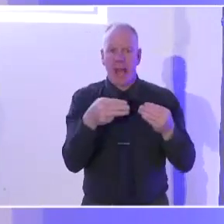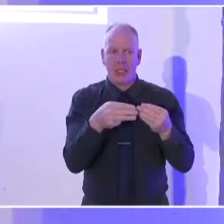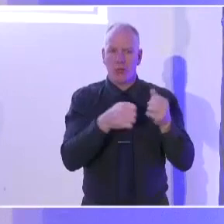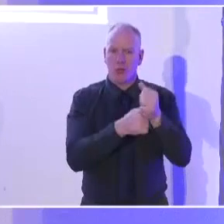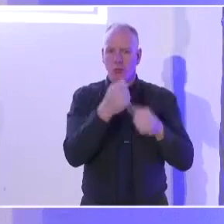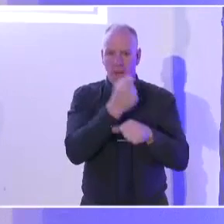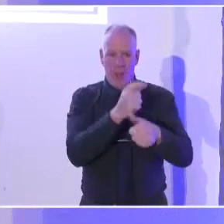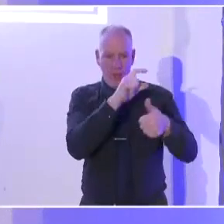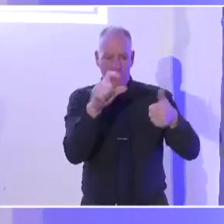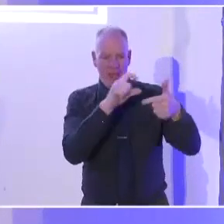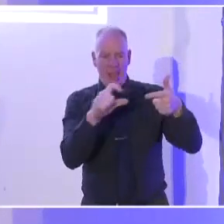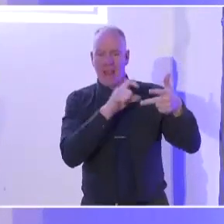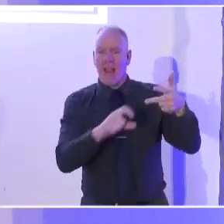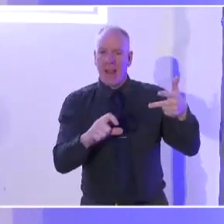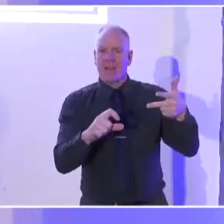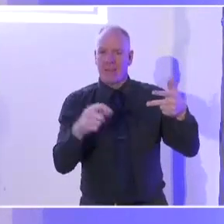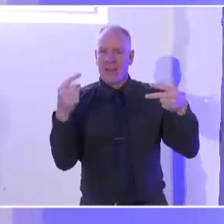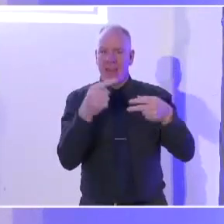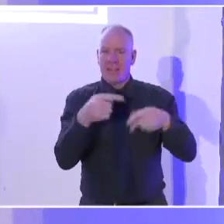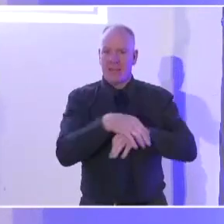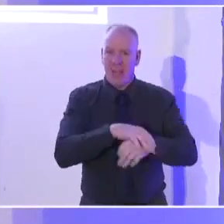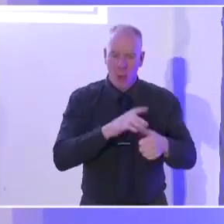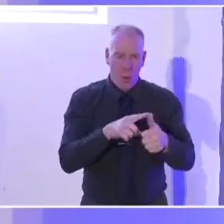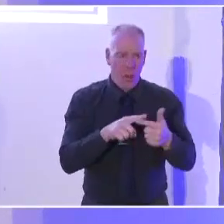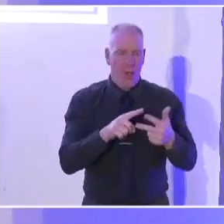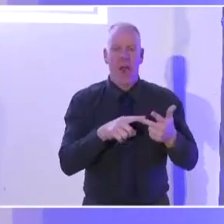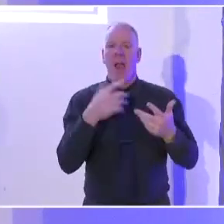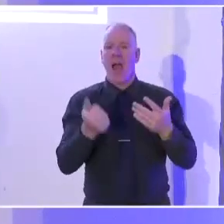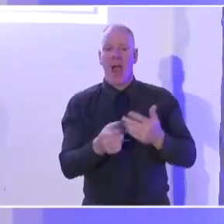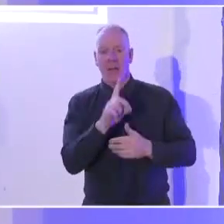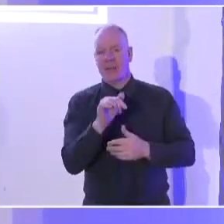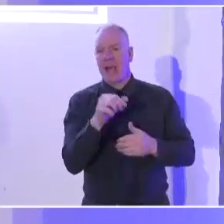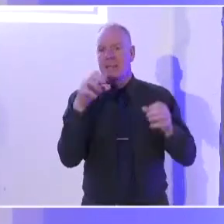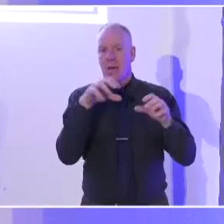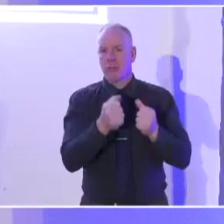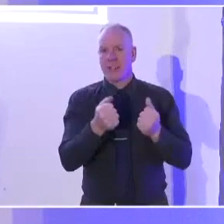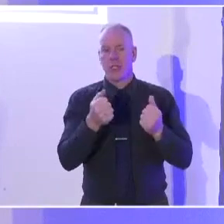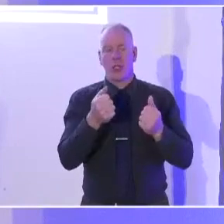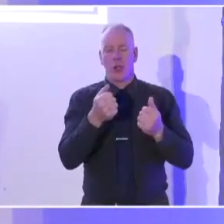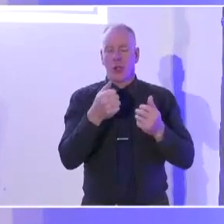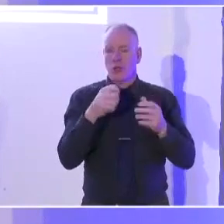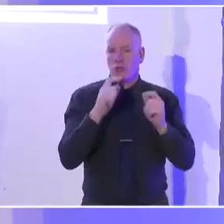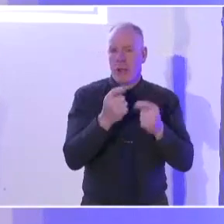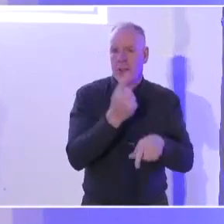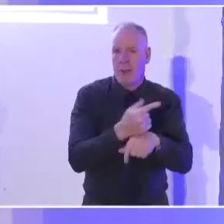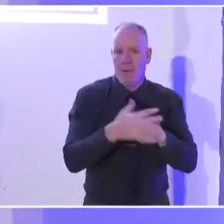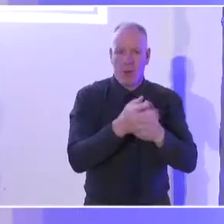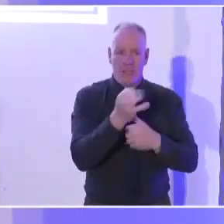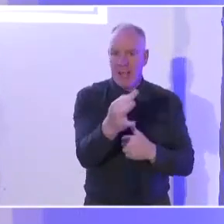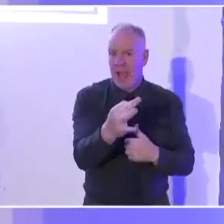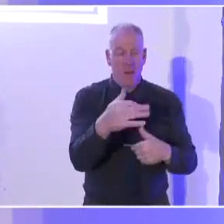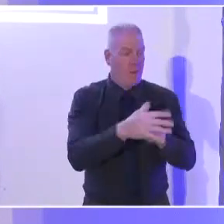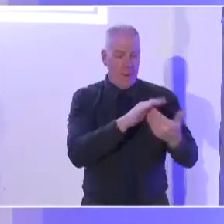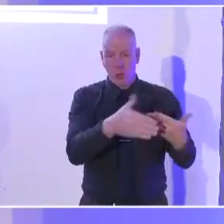three lines of defense. They also had data breach training in place for staff, in place both at the